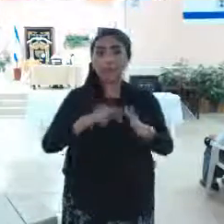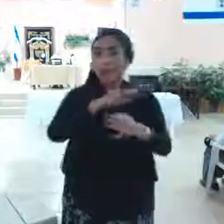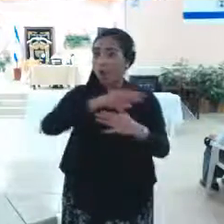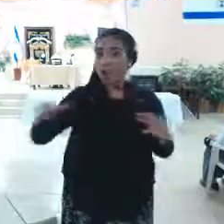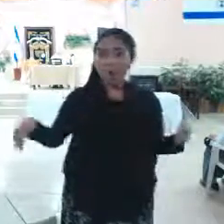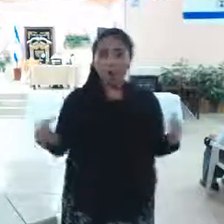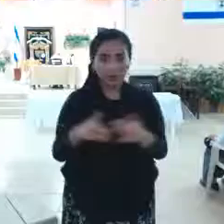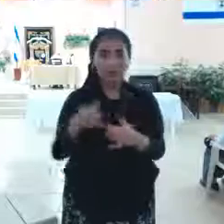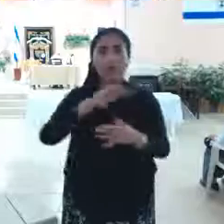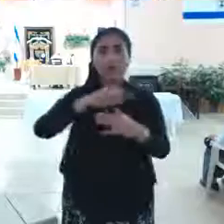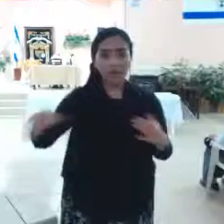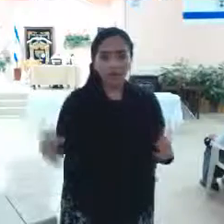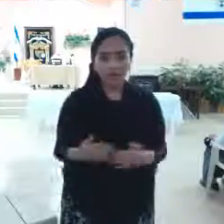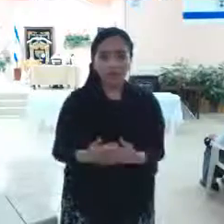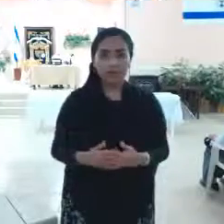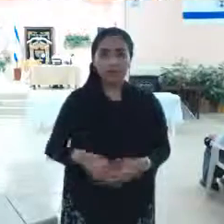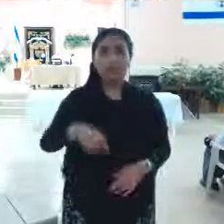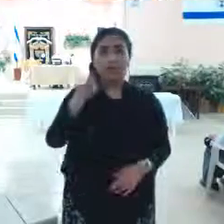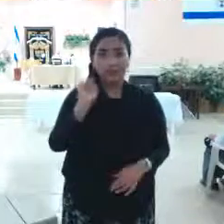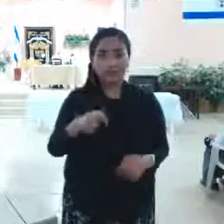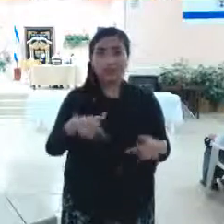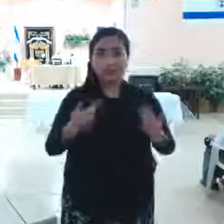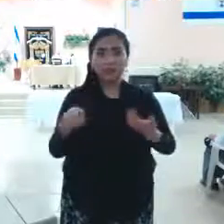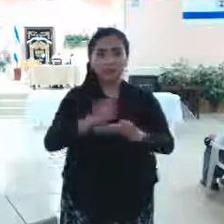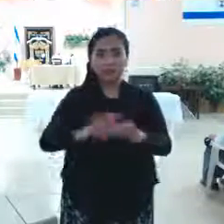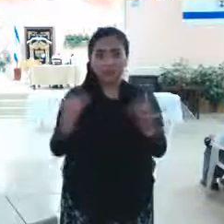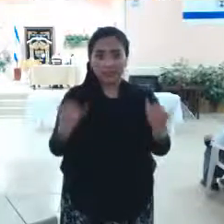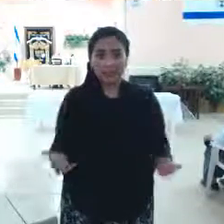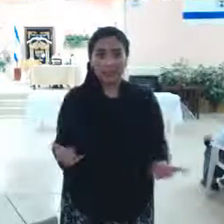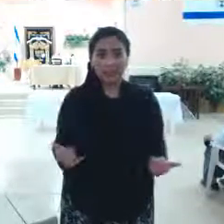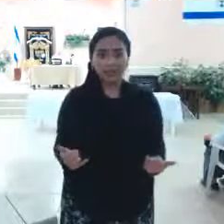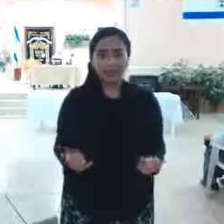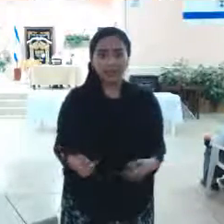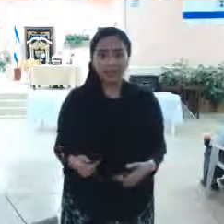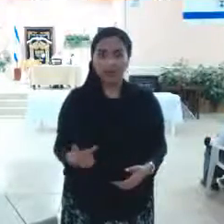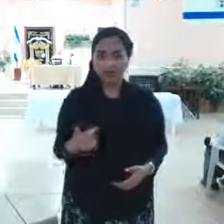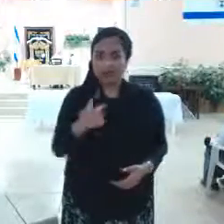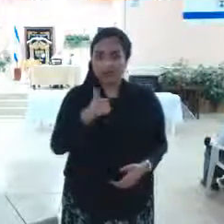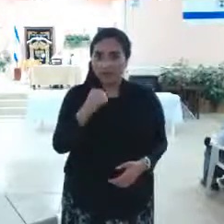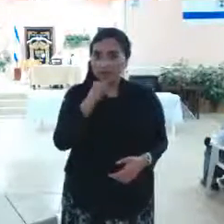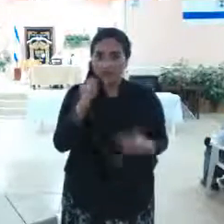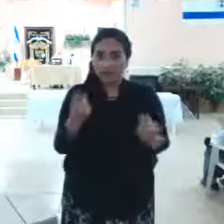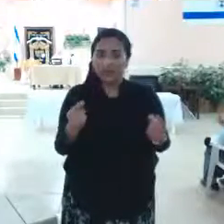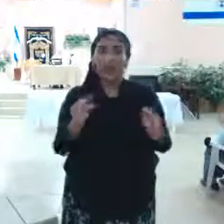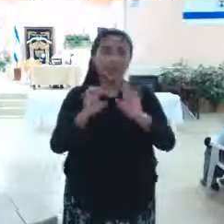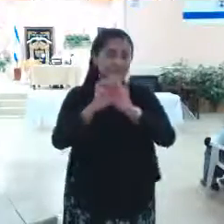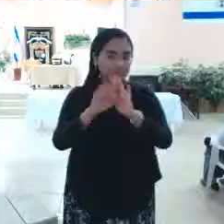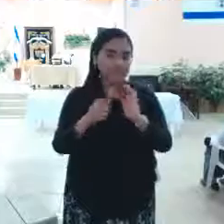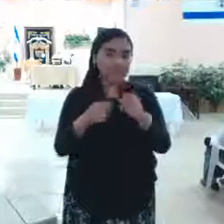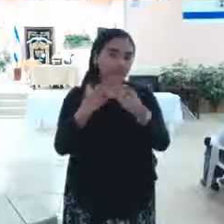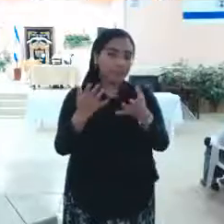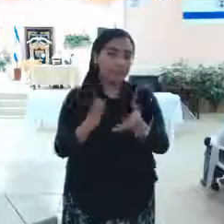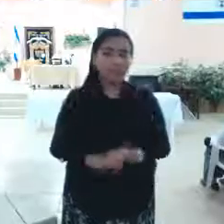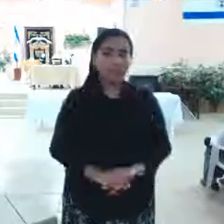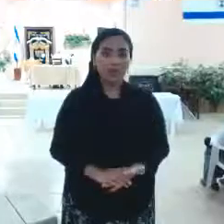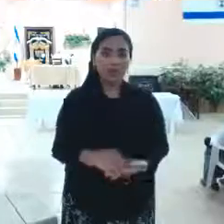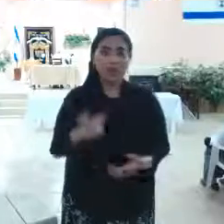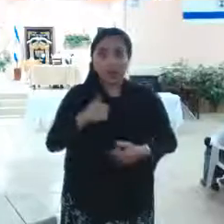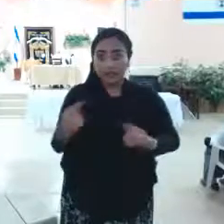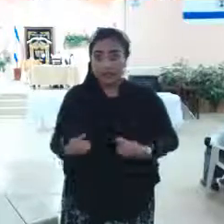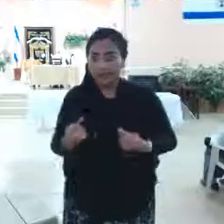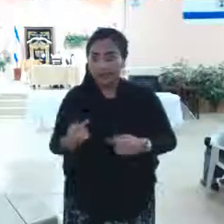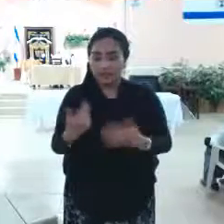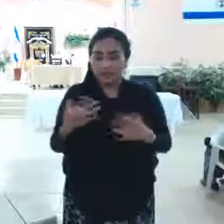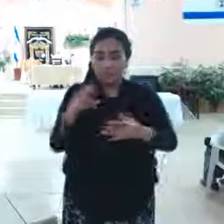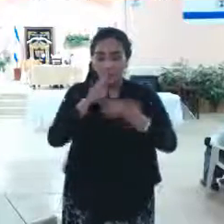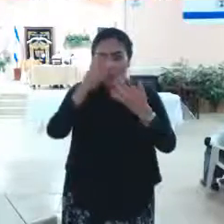coming. So all to being consecrated now. I don't do this like I